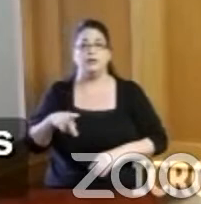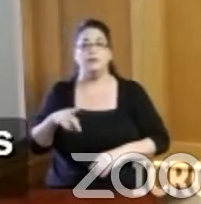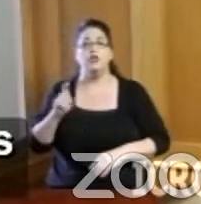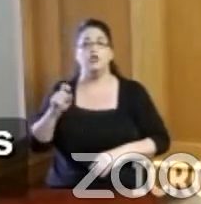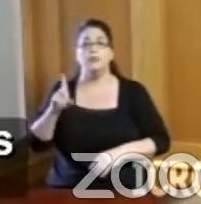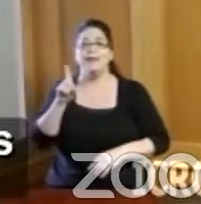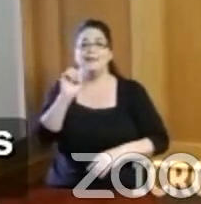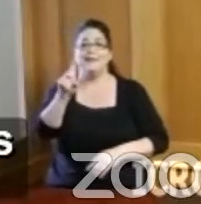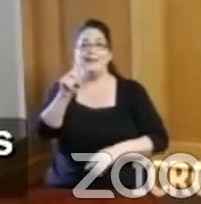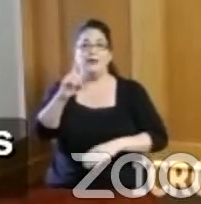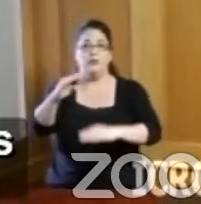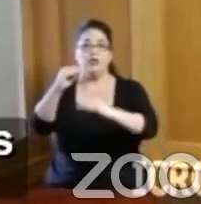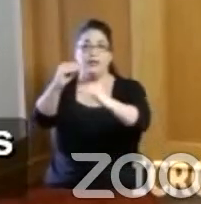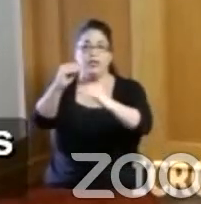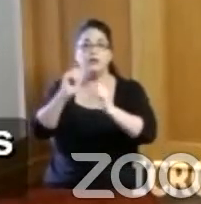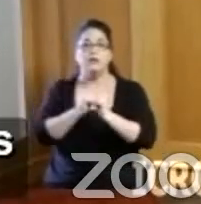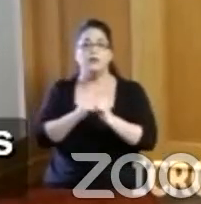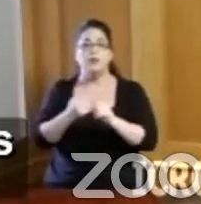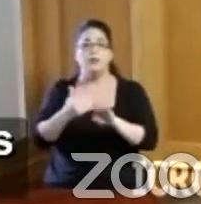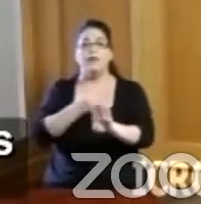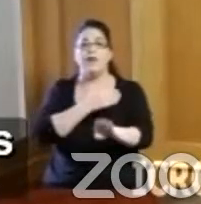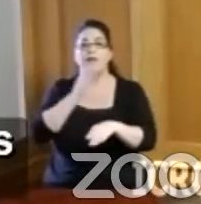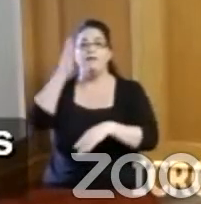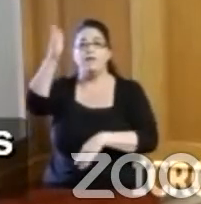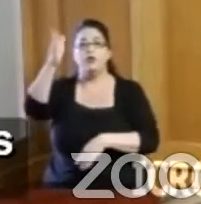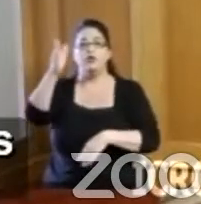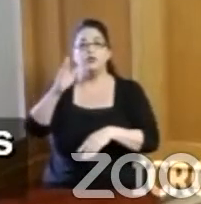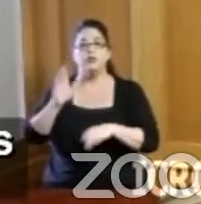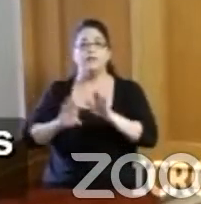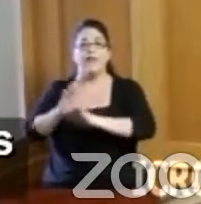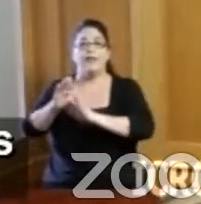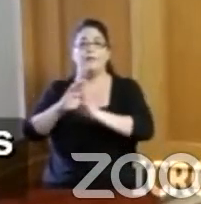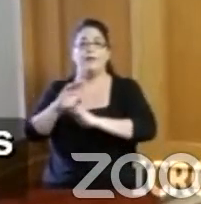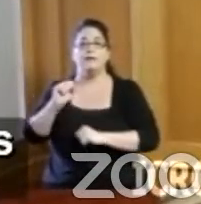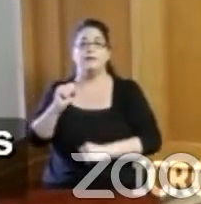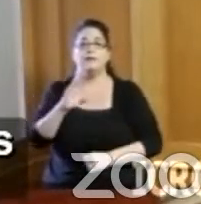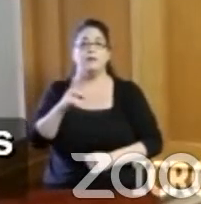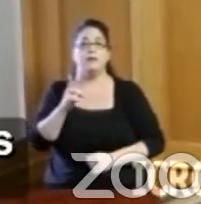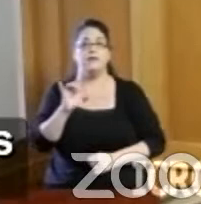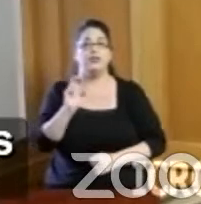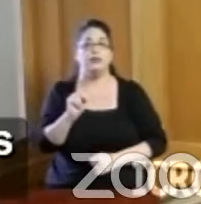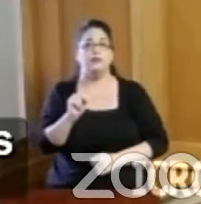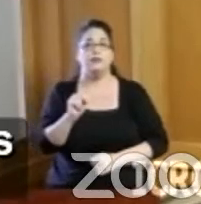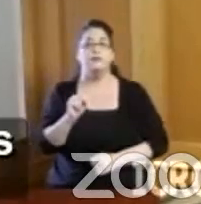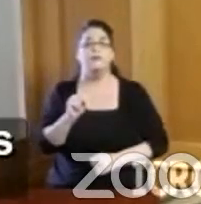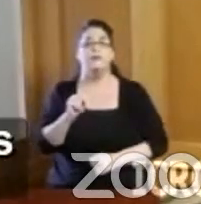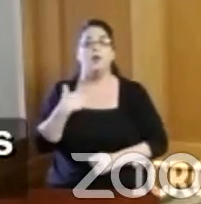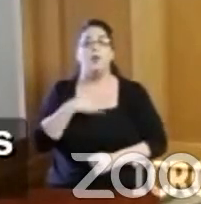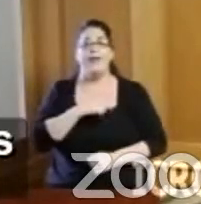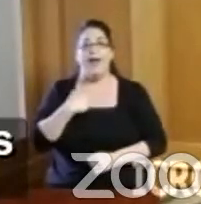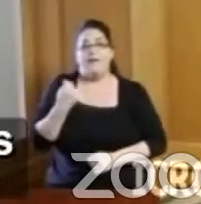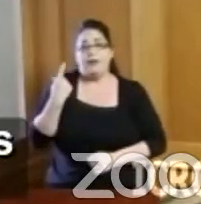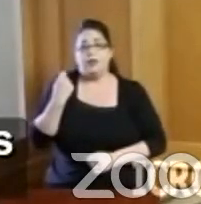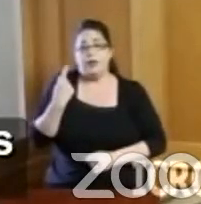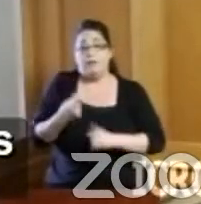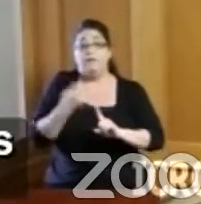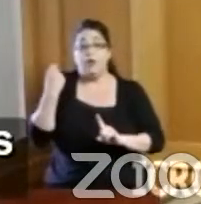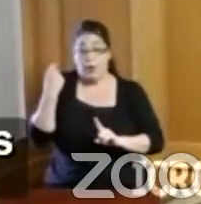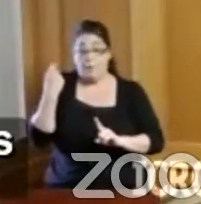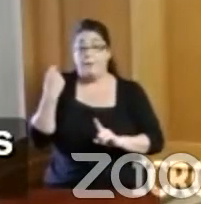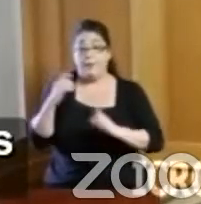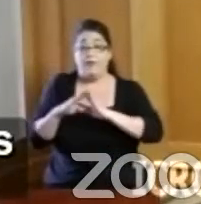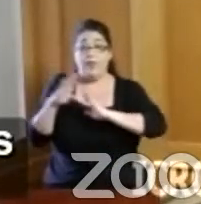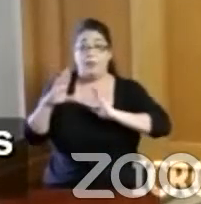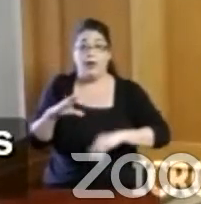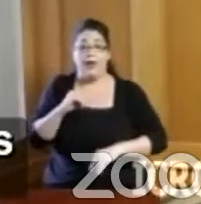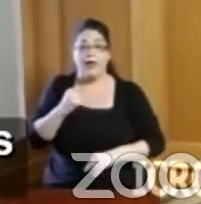deed restrictions to prevent future development and subdivision. We have this understanding from the developer and Green Township.